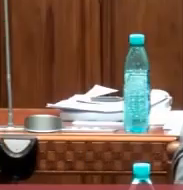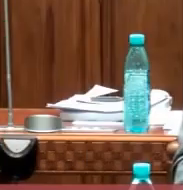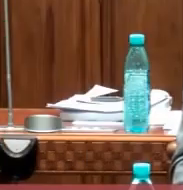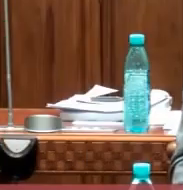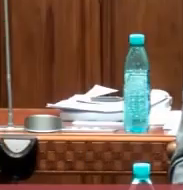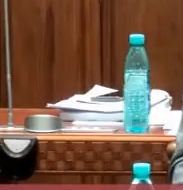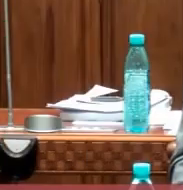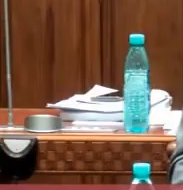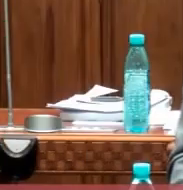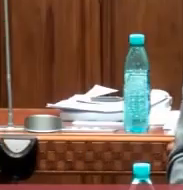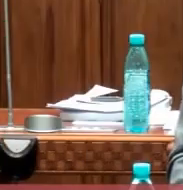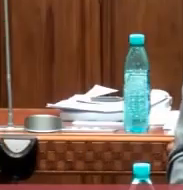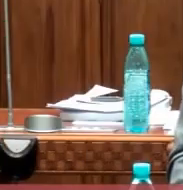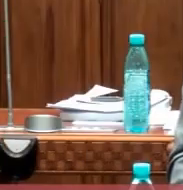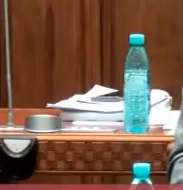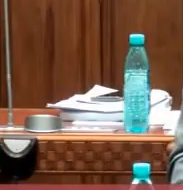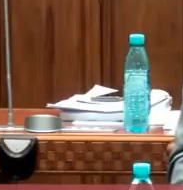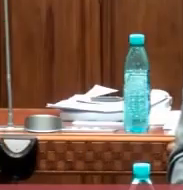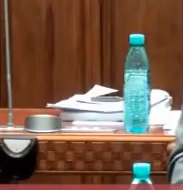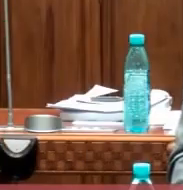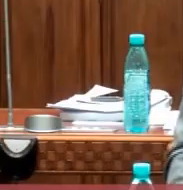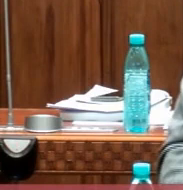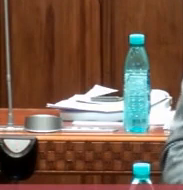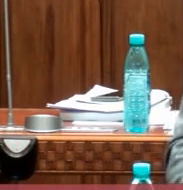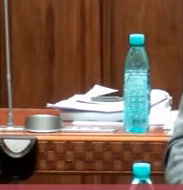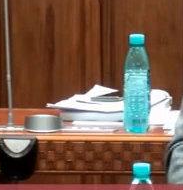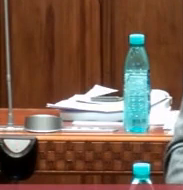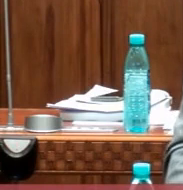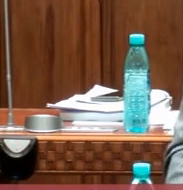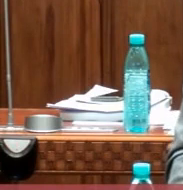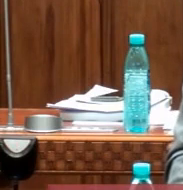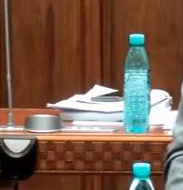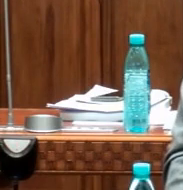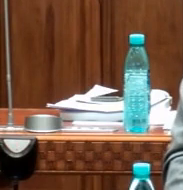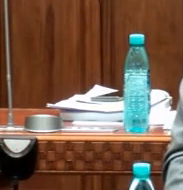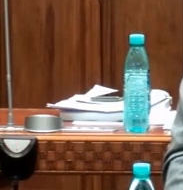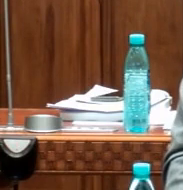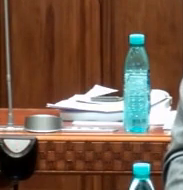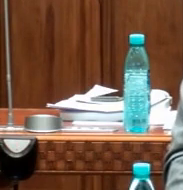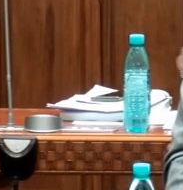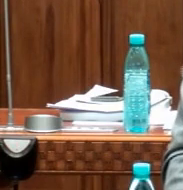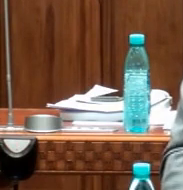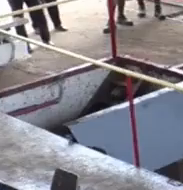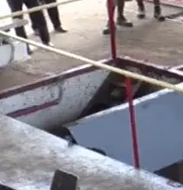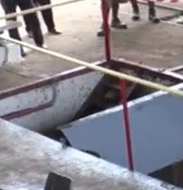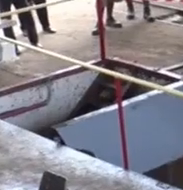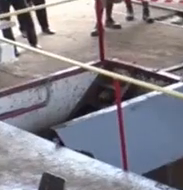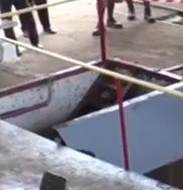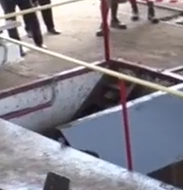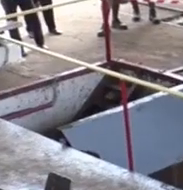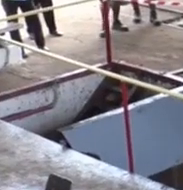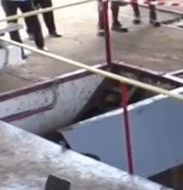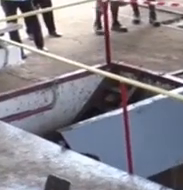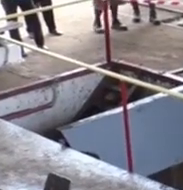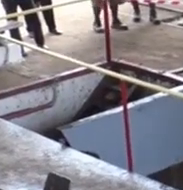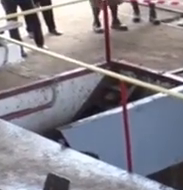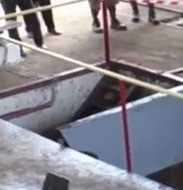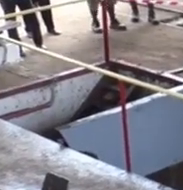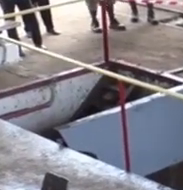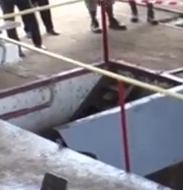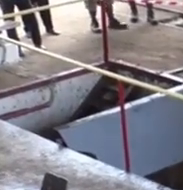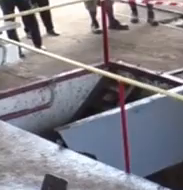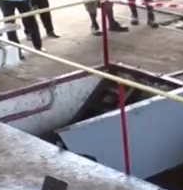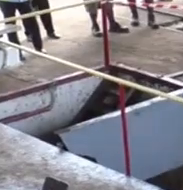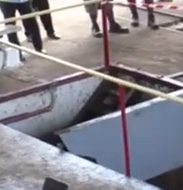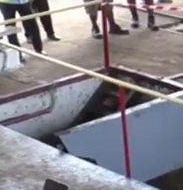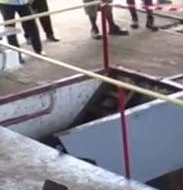to which we guarantee a price per ton. And that relief comes on top of the cane planting grant, the building of